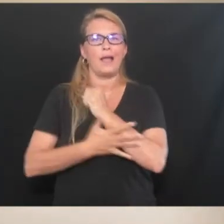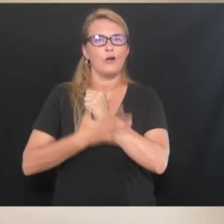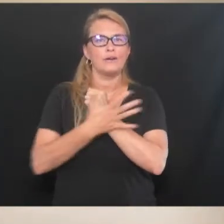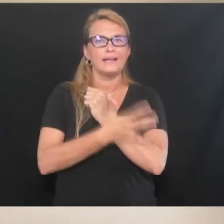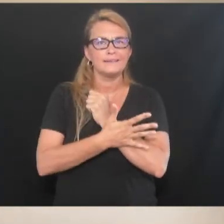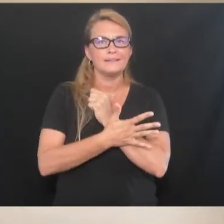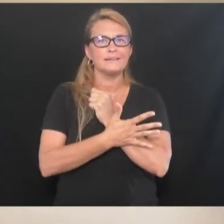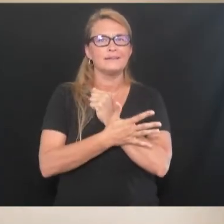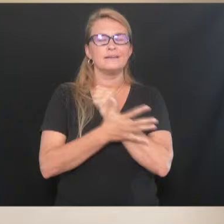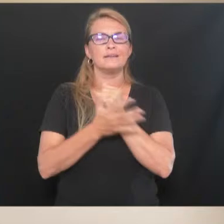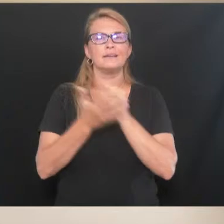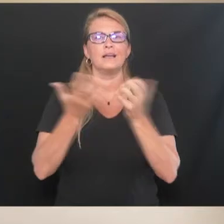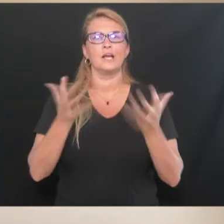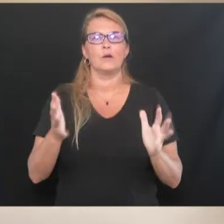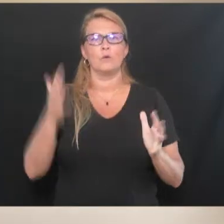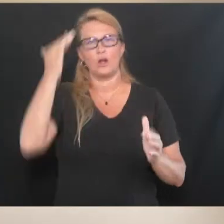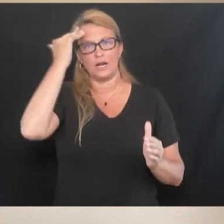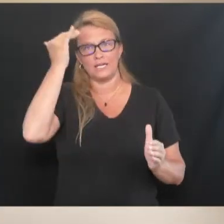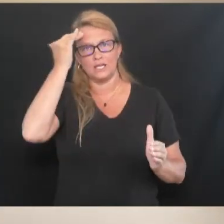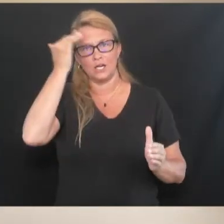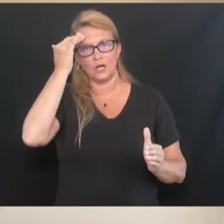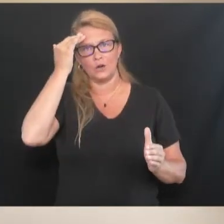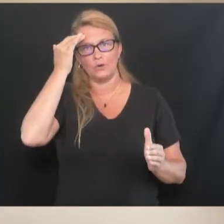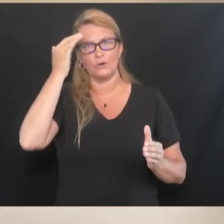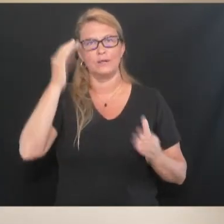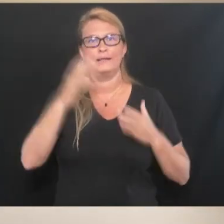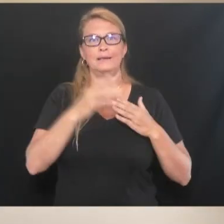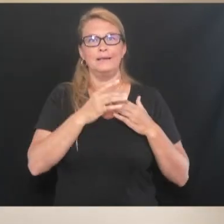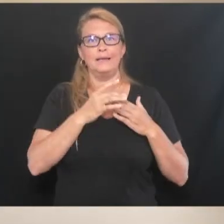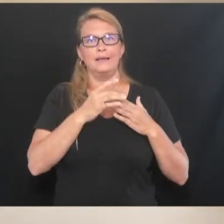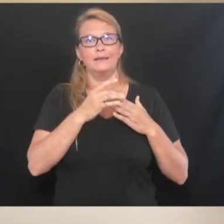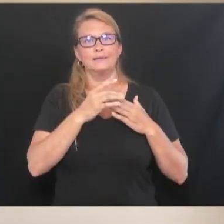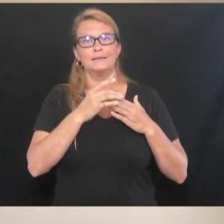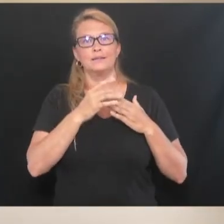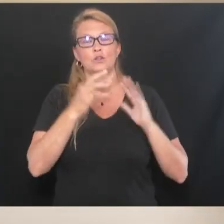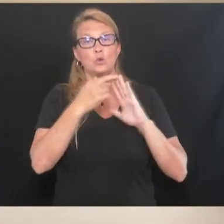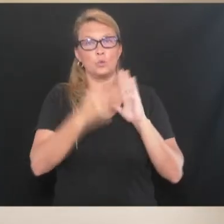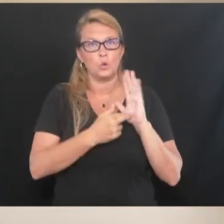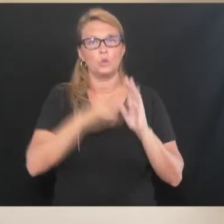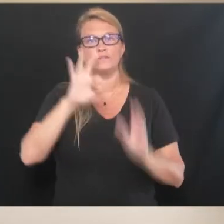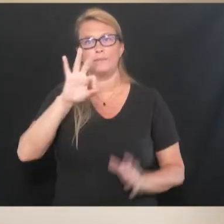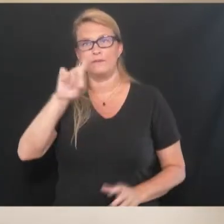know, based on the initial guidance from FDA,